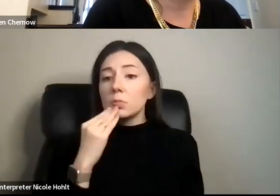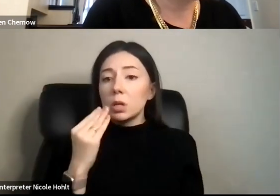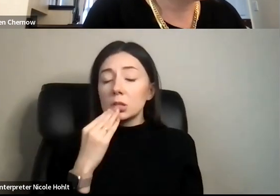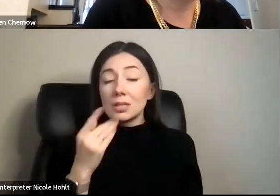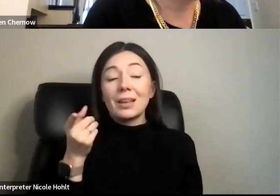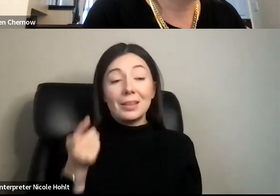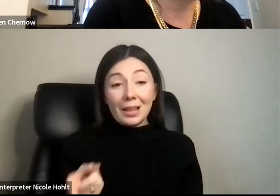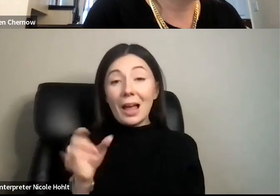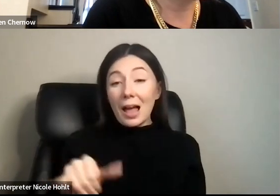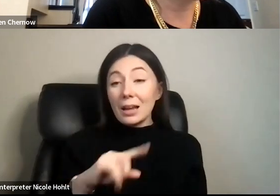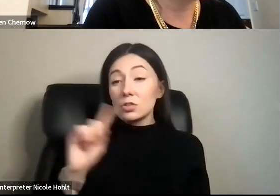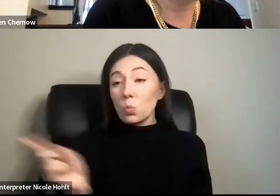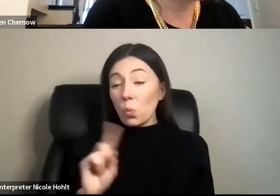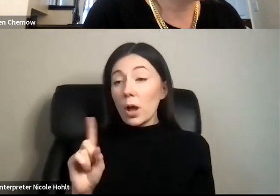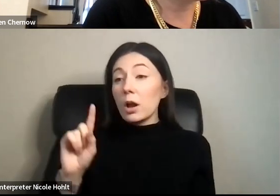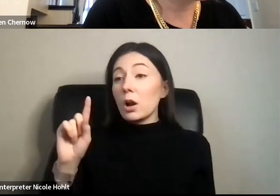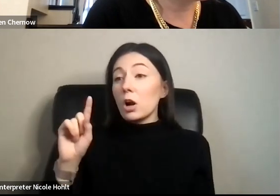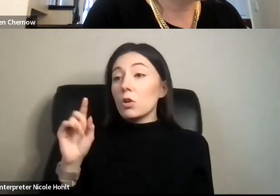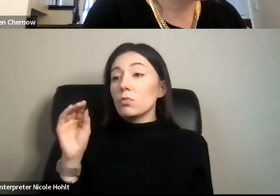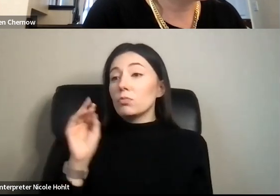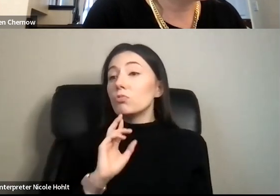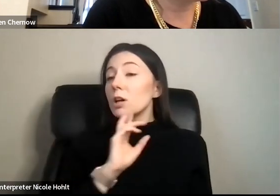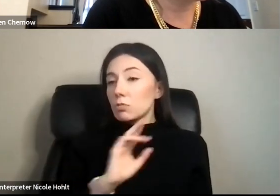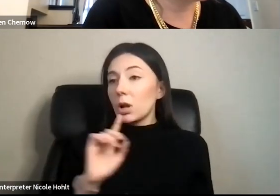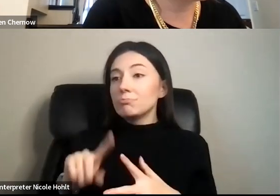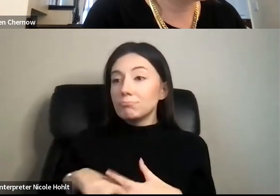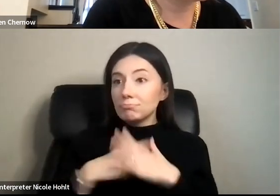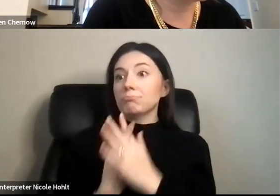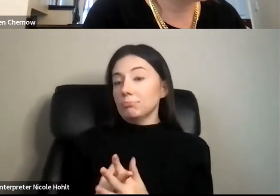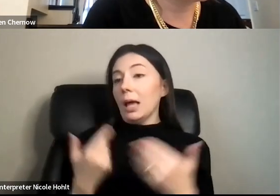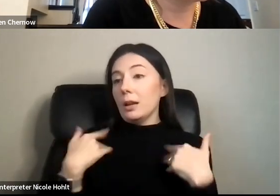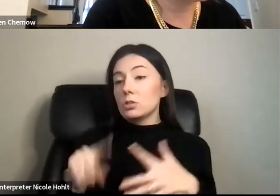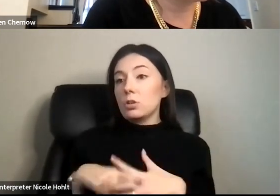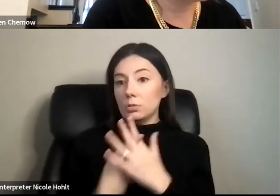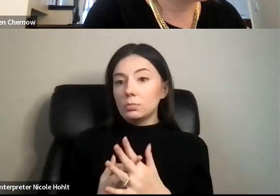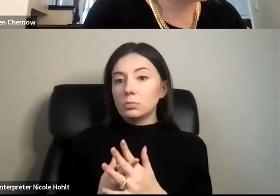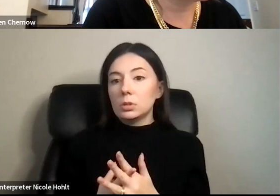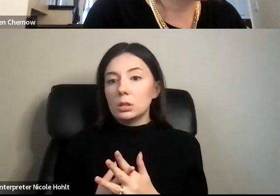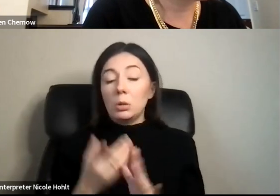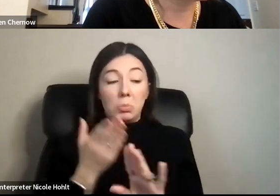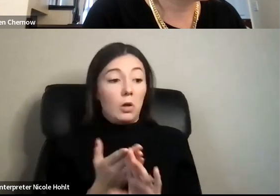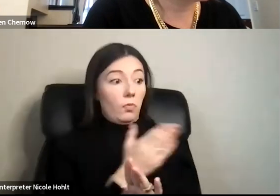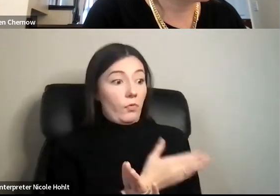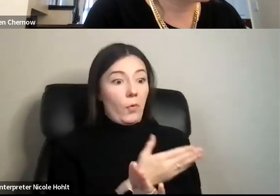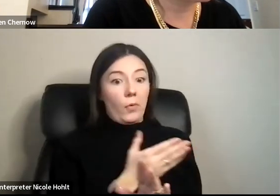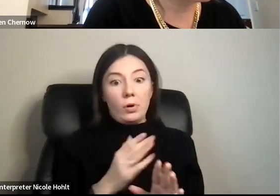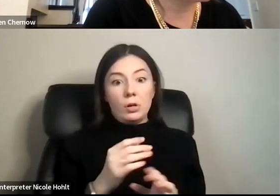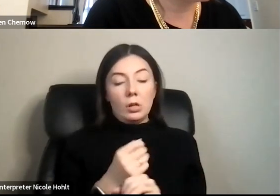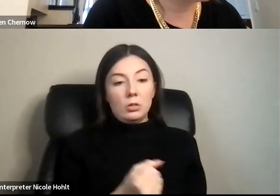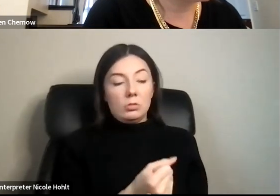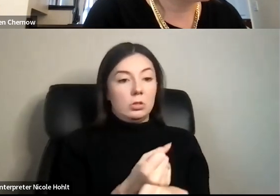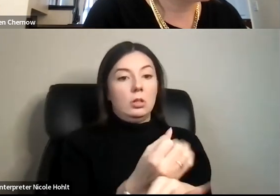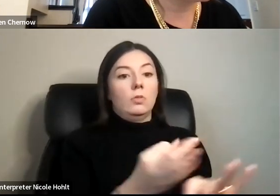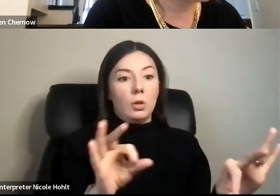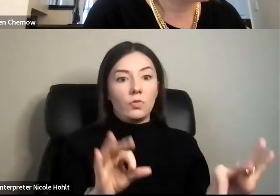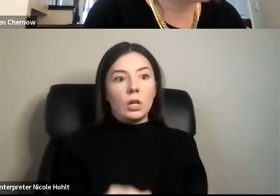hospitality. Prior to emancipation, we needed somewhere